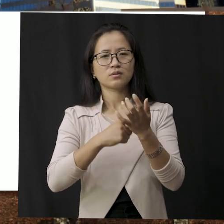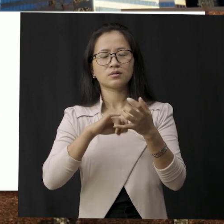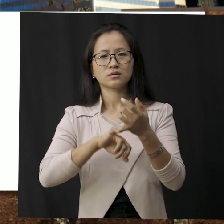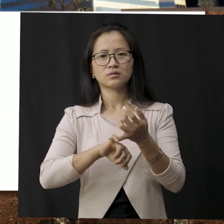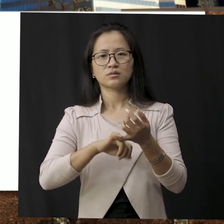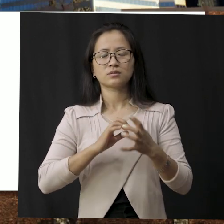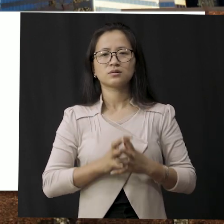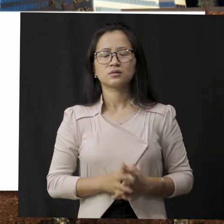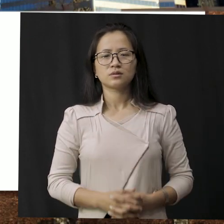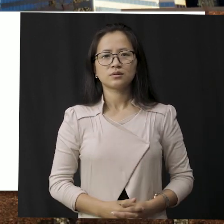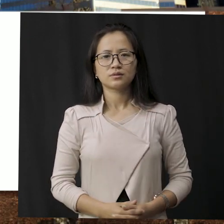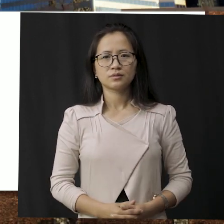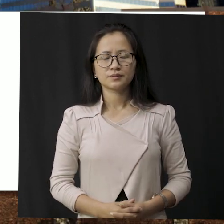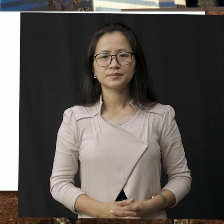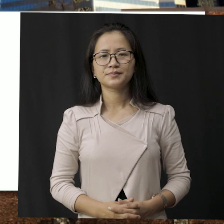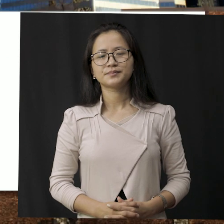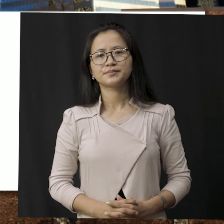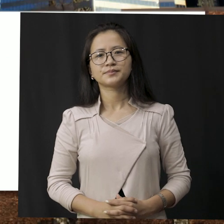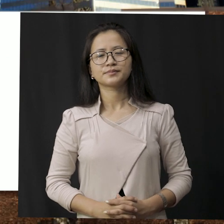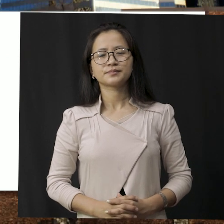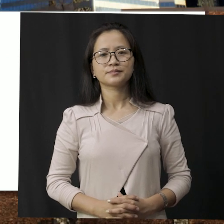SKYSCRAPERS, skyscrapers. Okay.